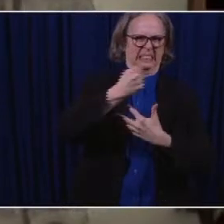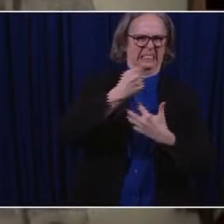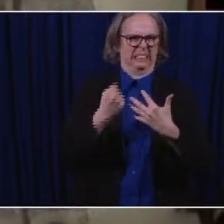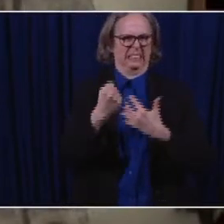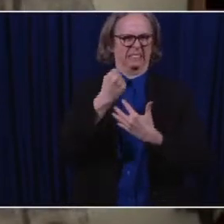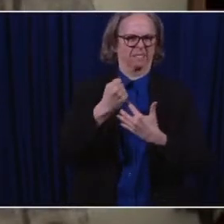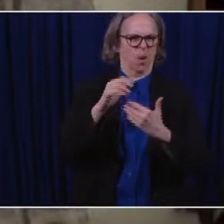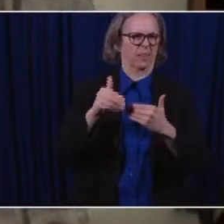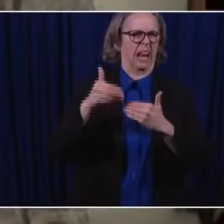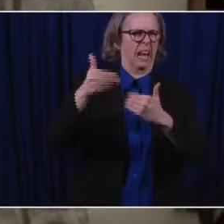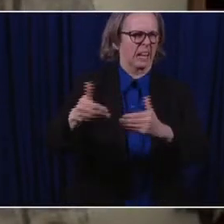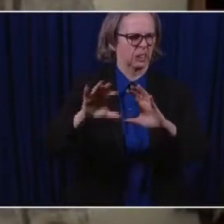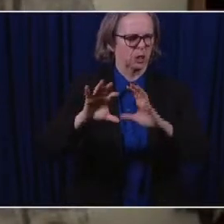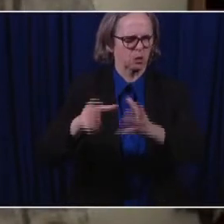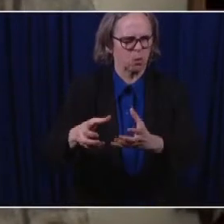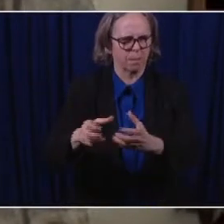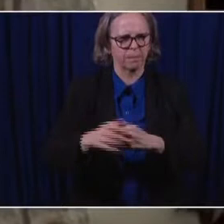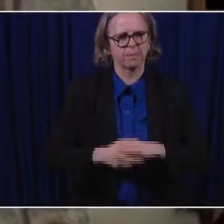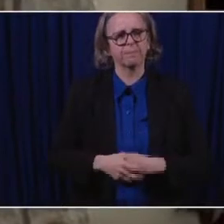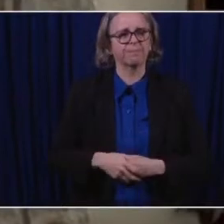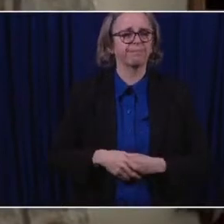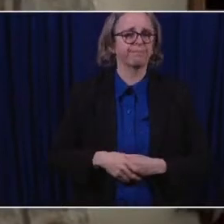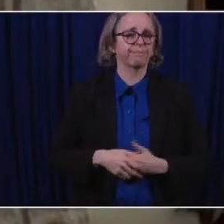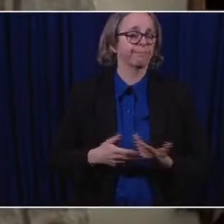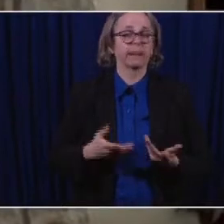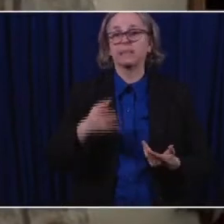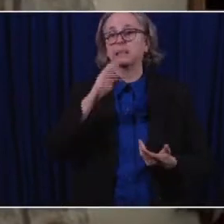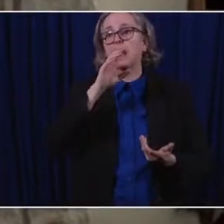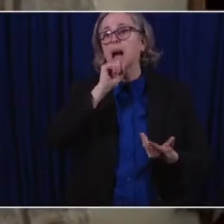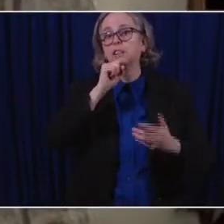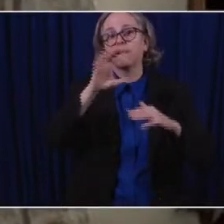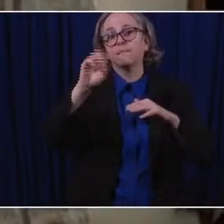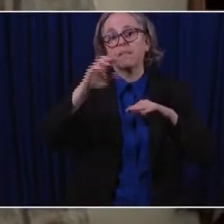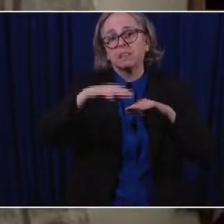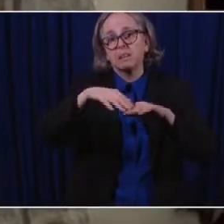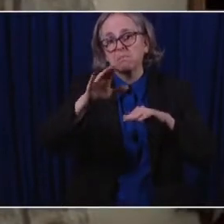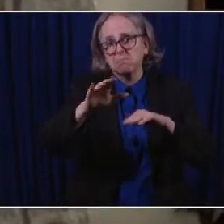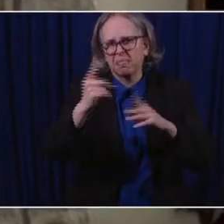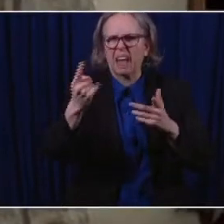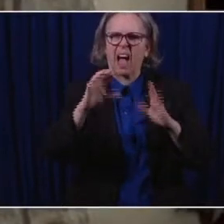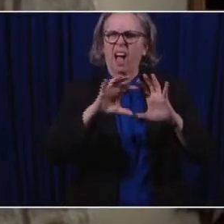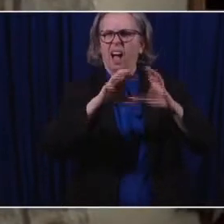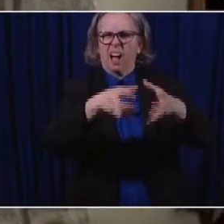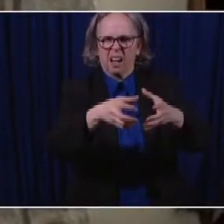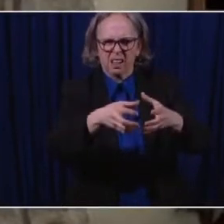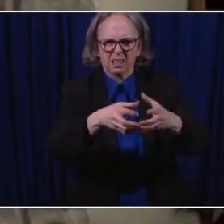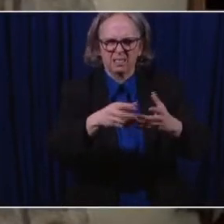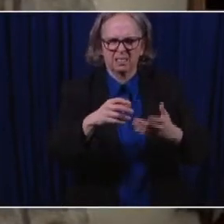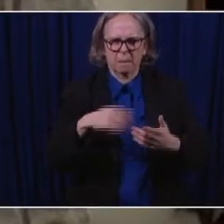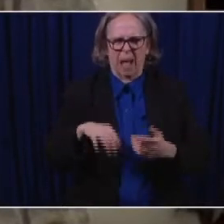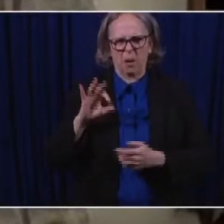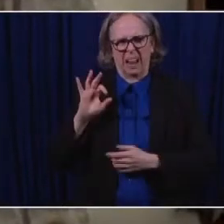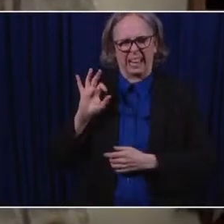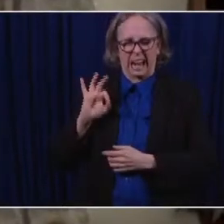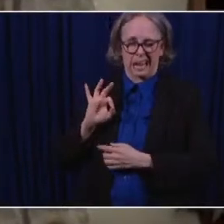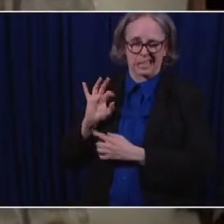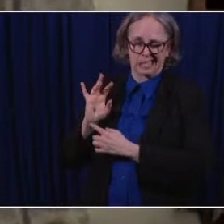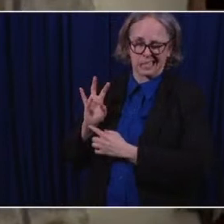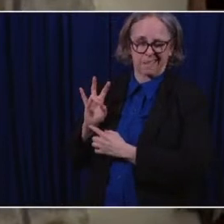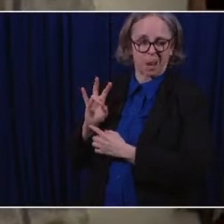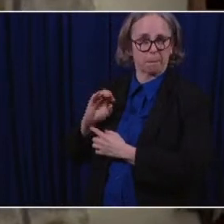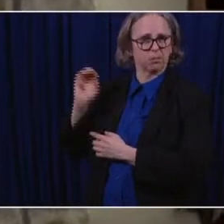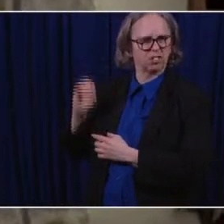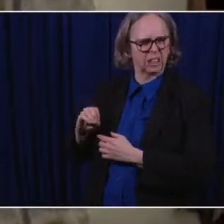and above, that we have covered, I think, about 96%, 97% of all the deaths that